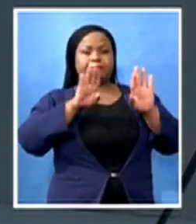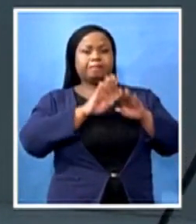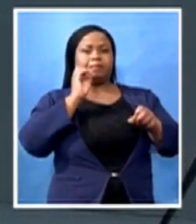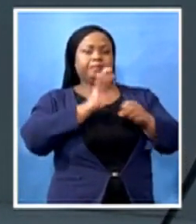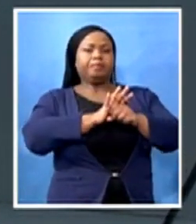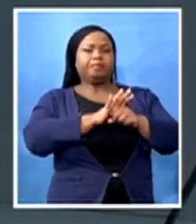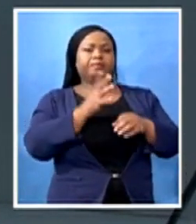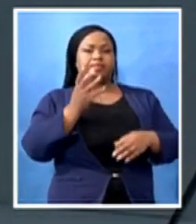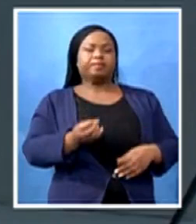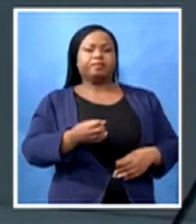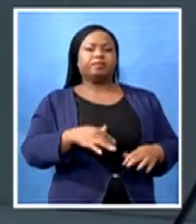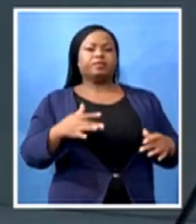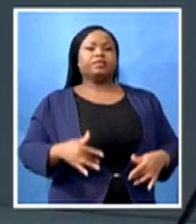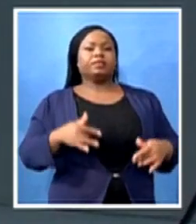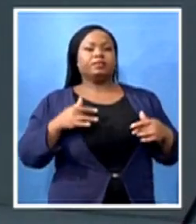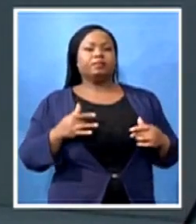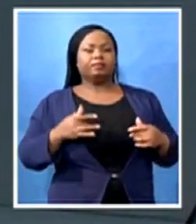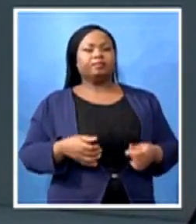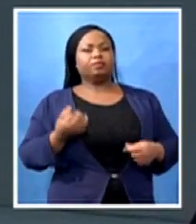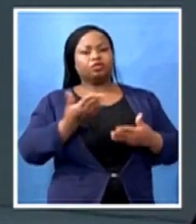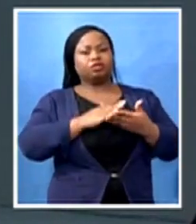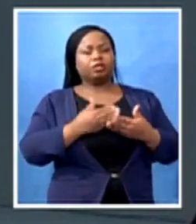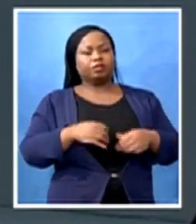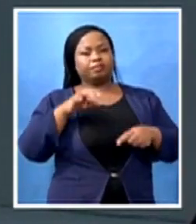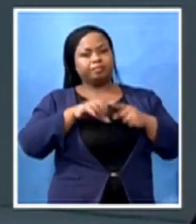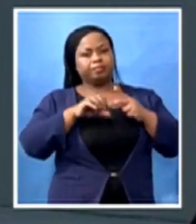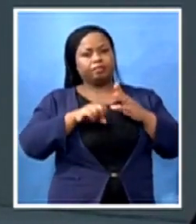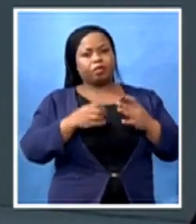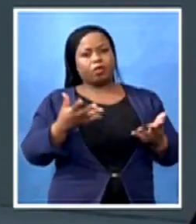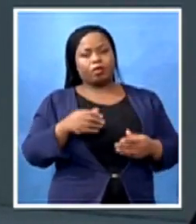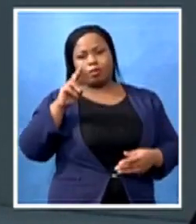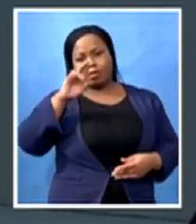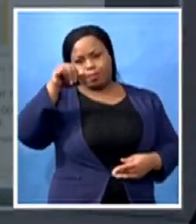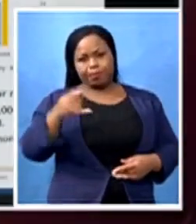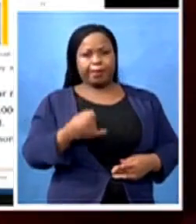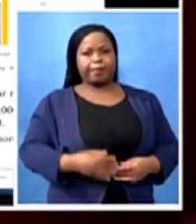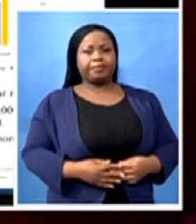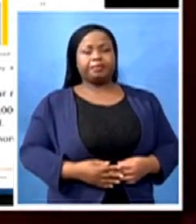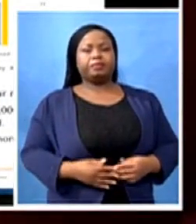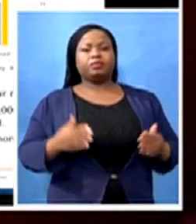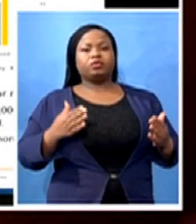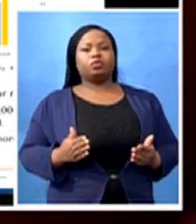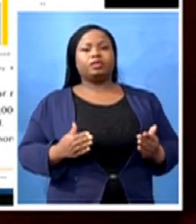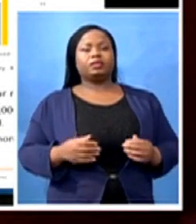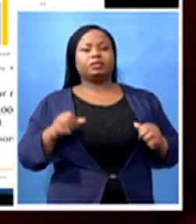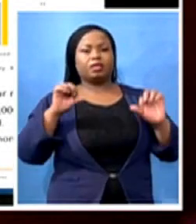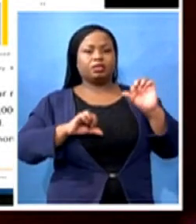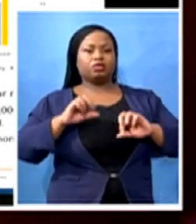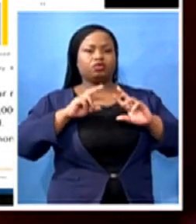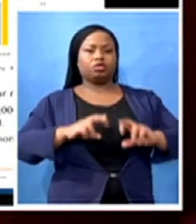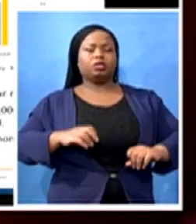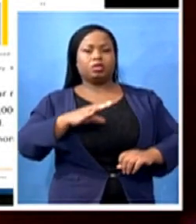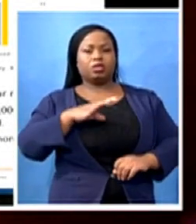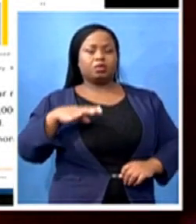webinar sharing the findings from the University of Johannesburg and Human Sciences Research Council was online in a